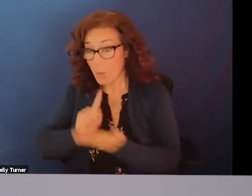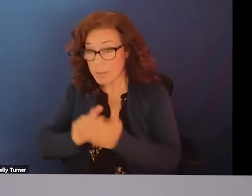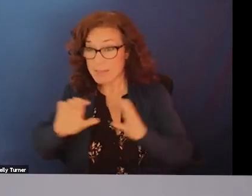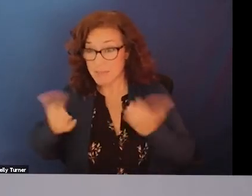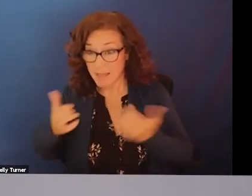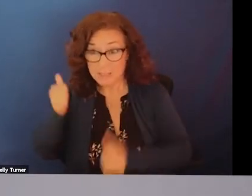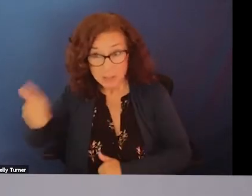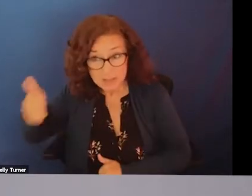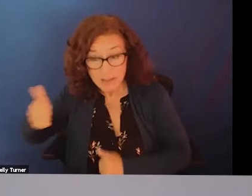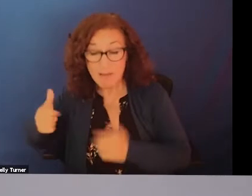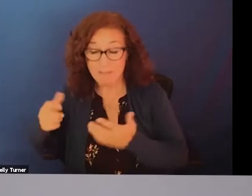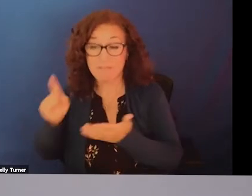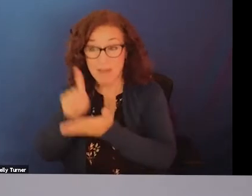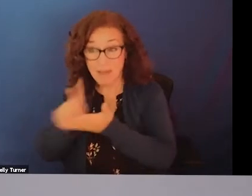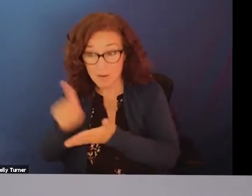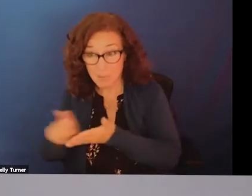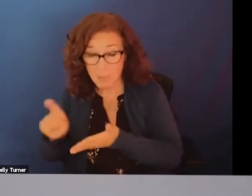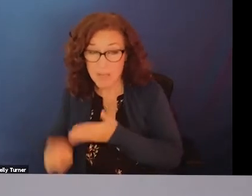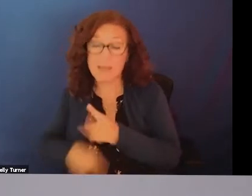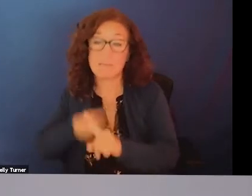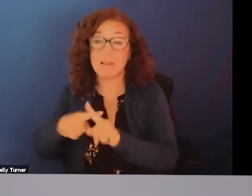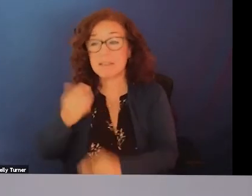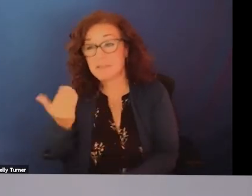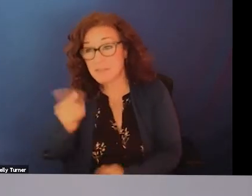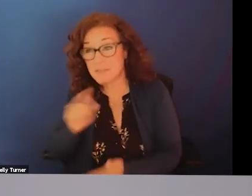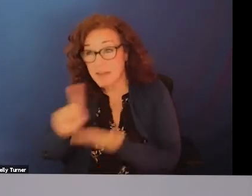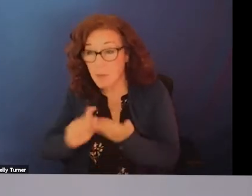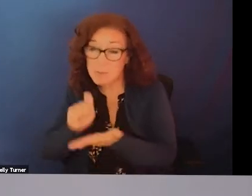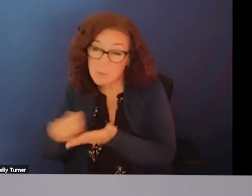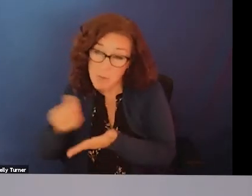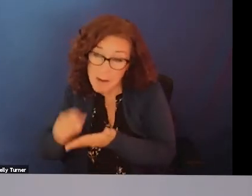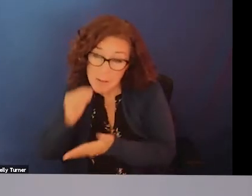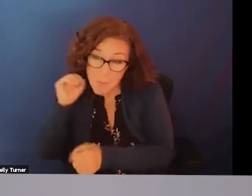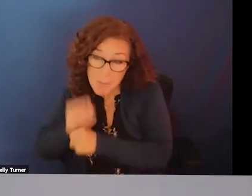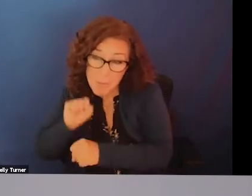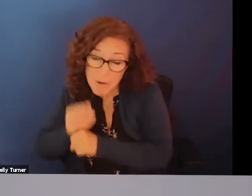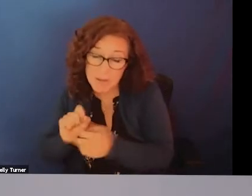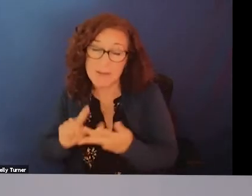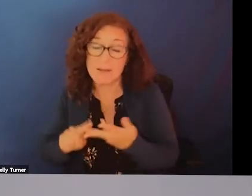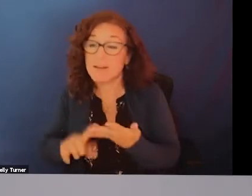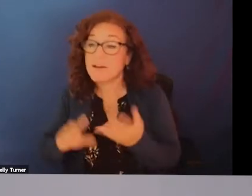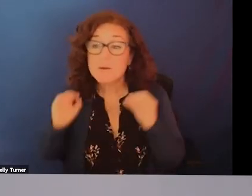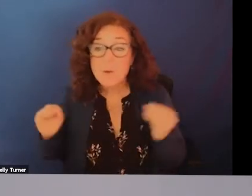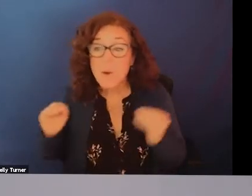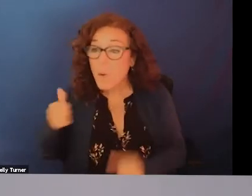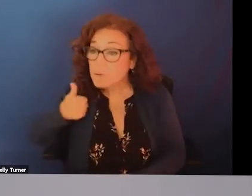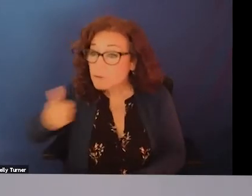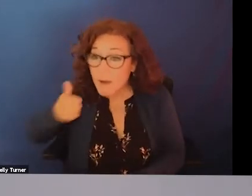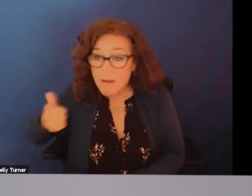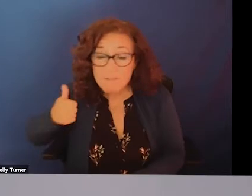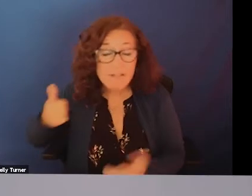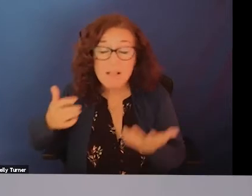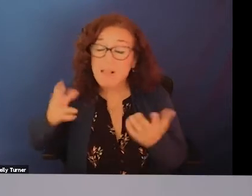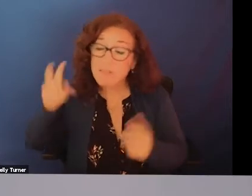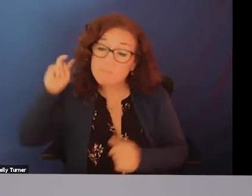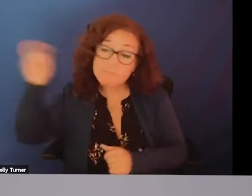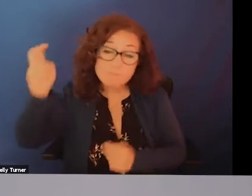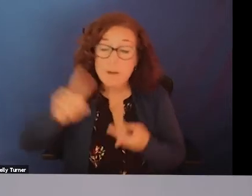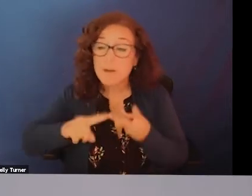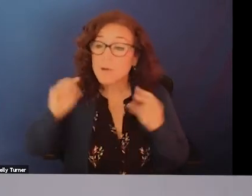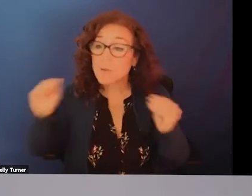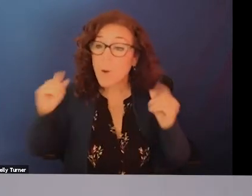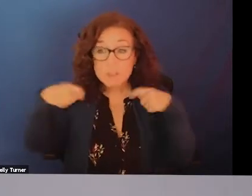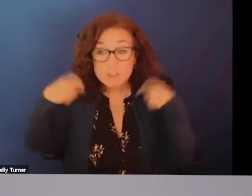of research and writing every week. It meant no travel, no gym workouts, no cooking at home, no